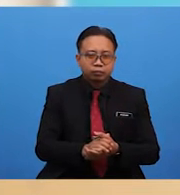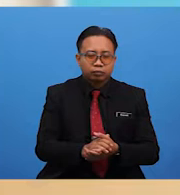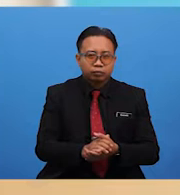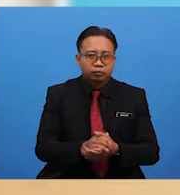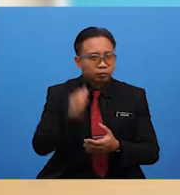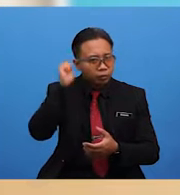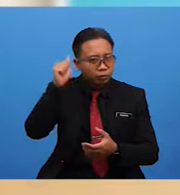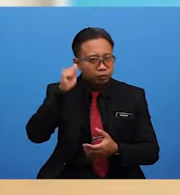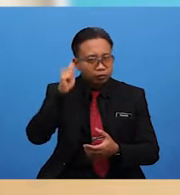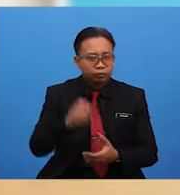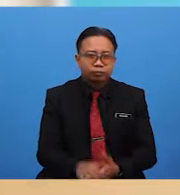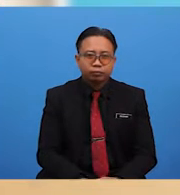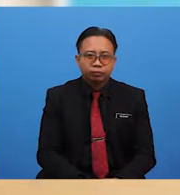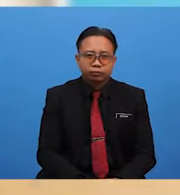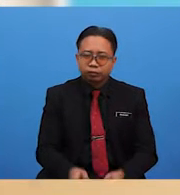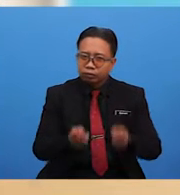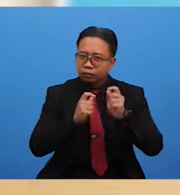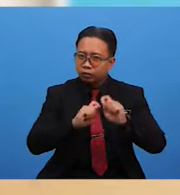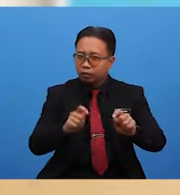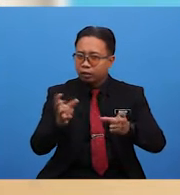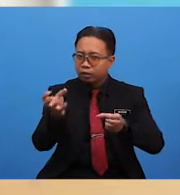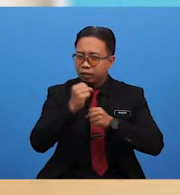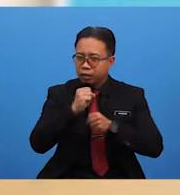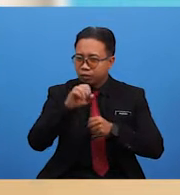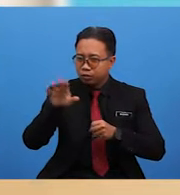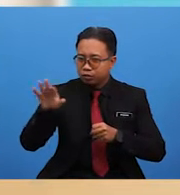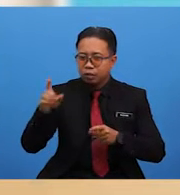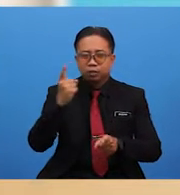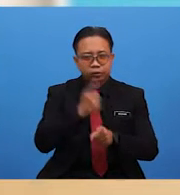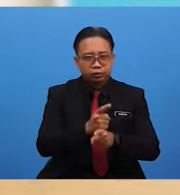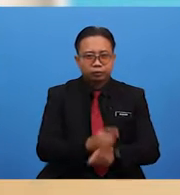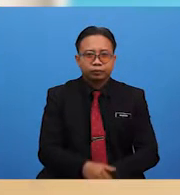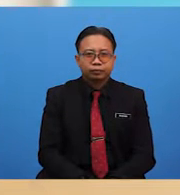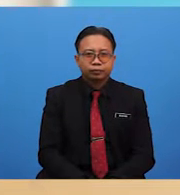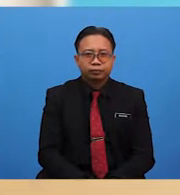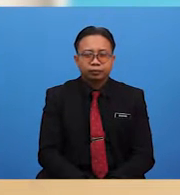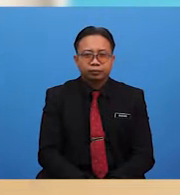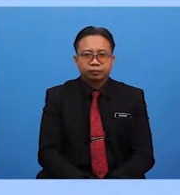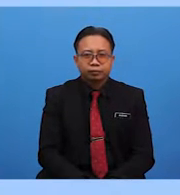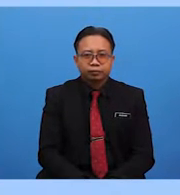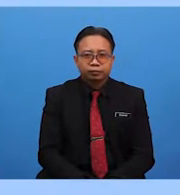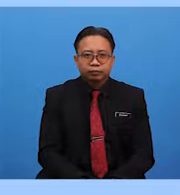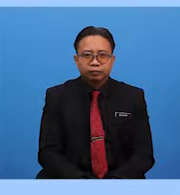from the audio. Try to get the spelling right too.